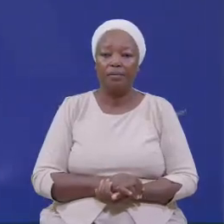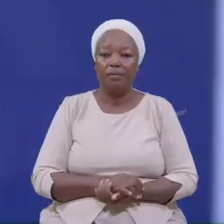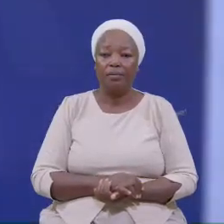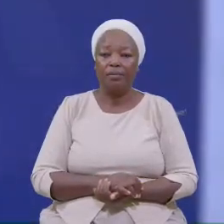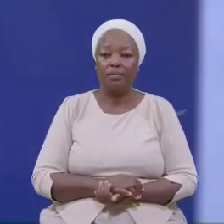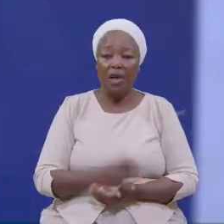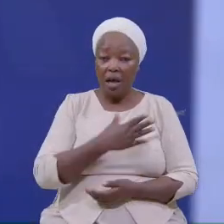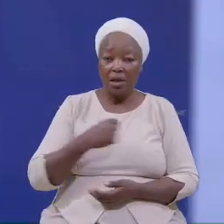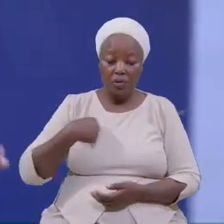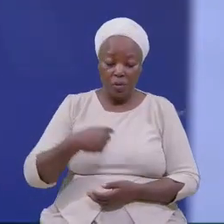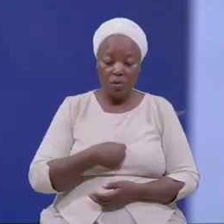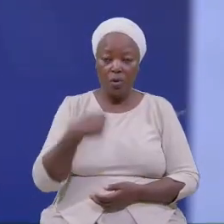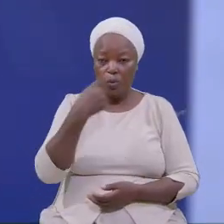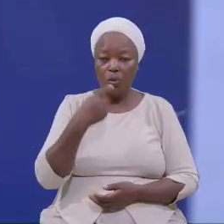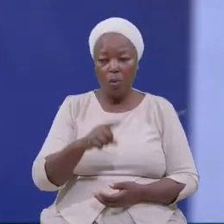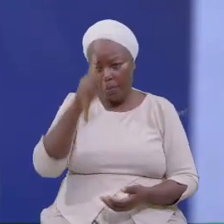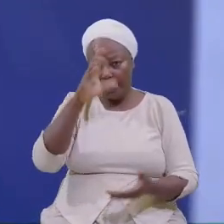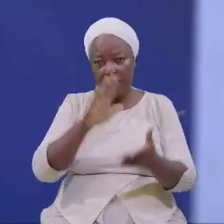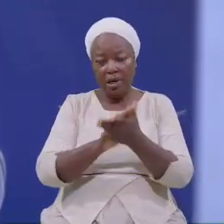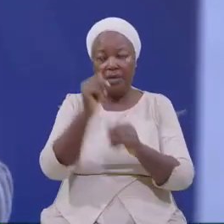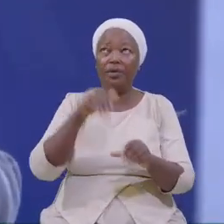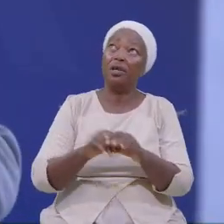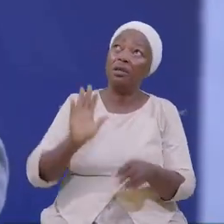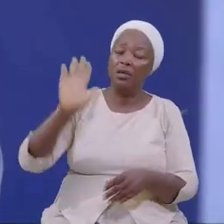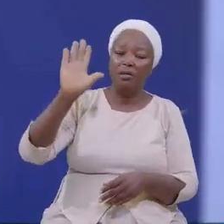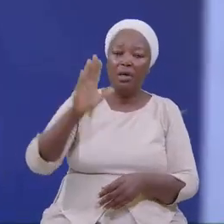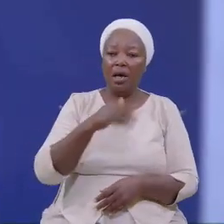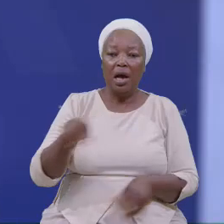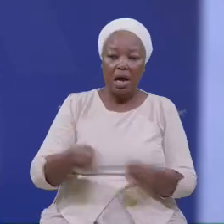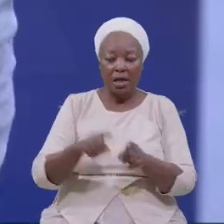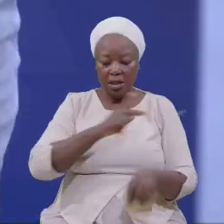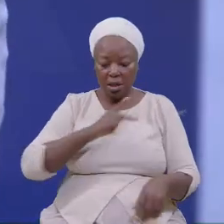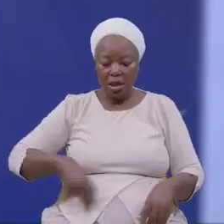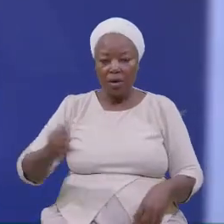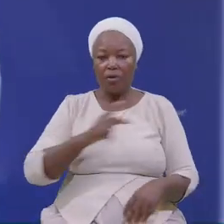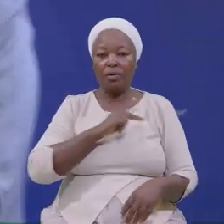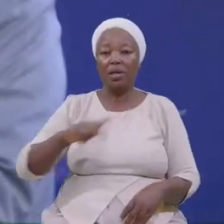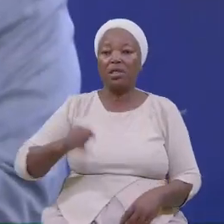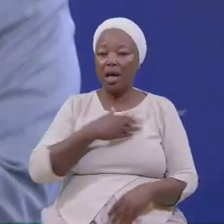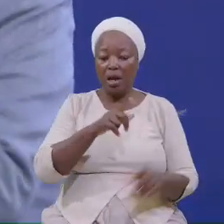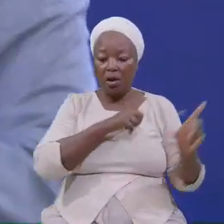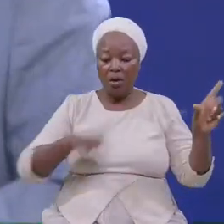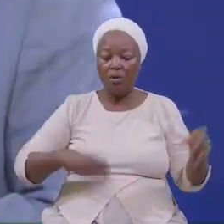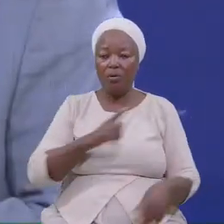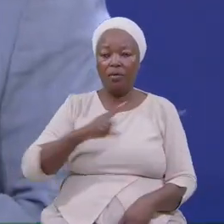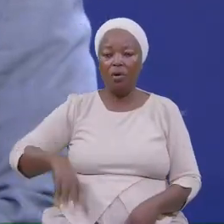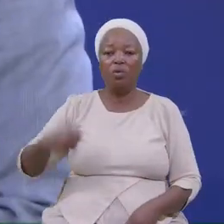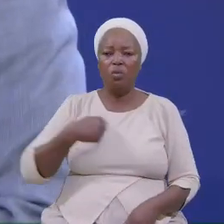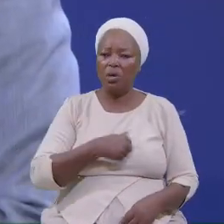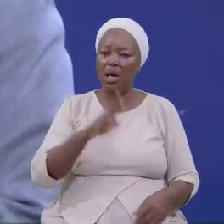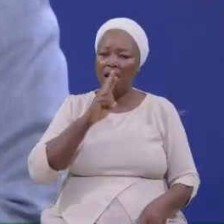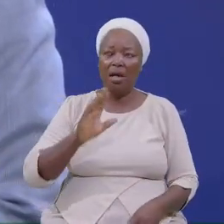And we who believe in him as King of Kings and Lord of Lords, we are his